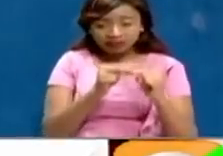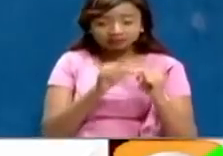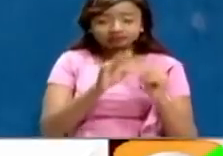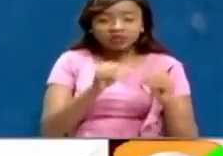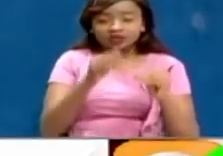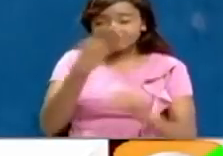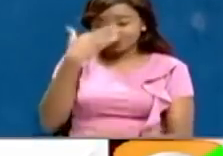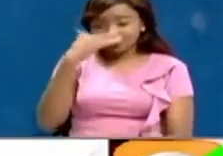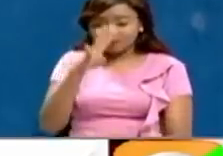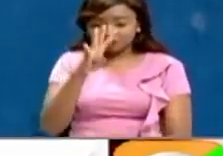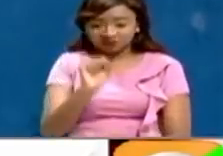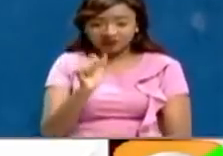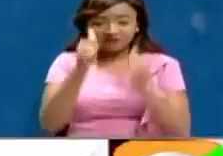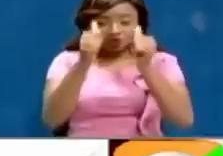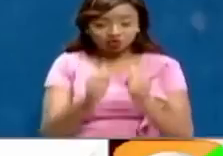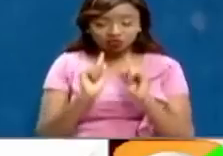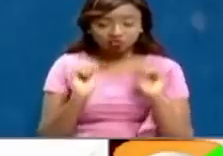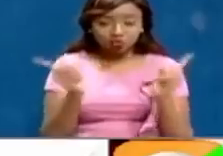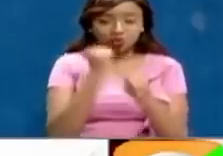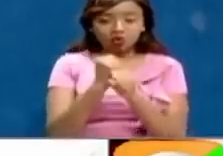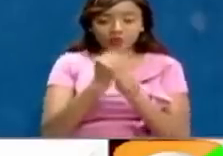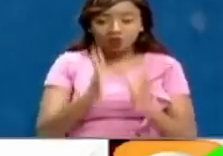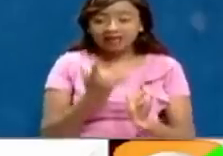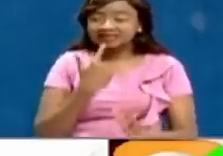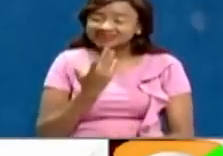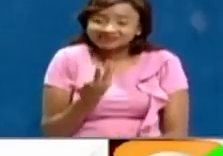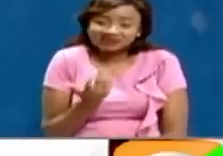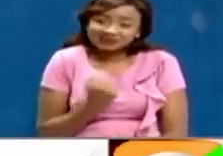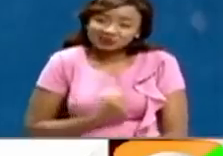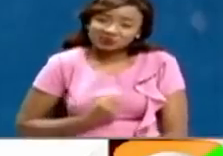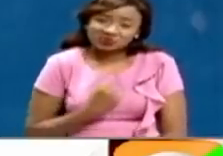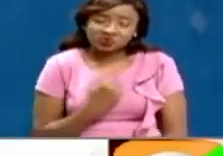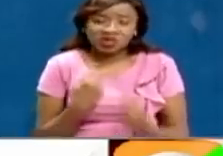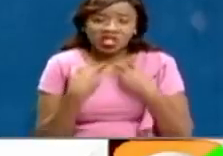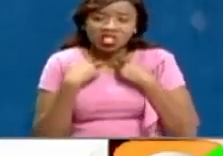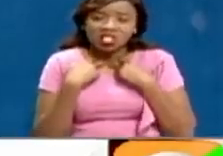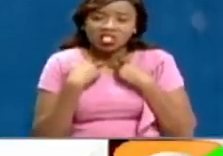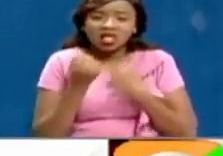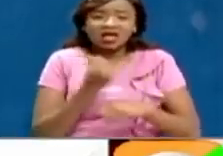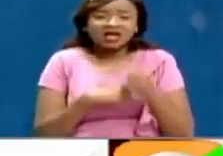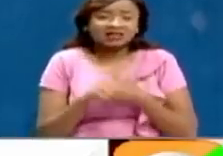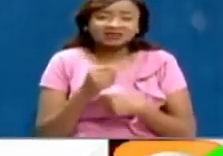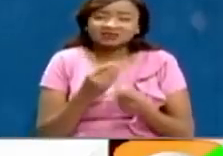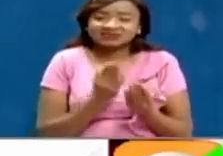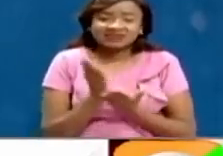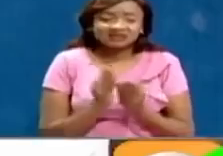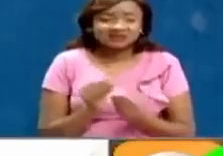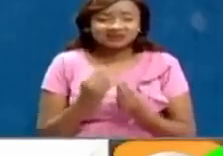issued a 45-day notice to staff, citing operational difficulties for the redundancy. Here are the details.